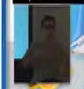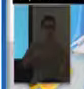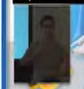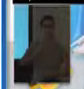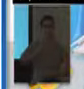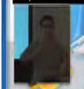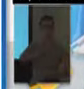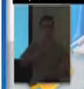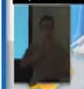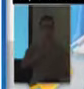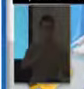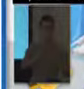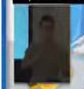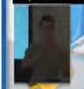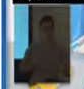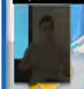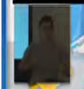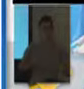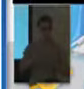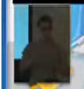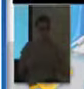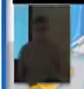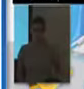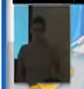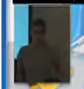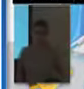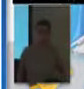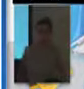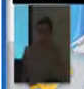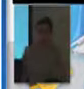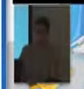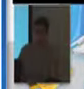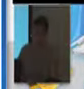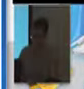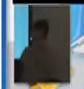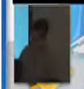of protrusions on the touchscreen.